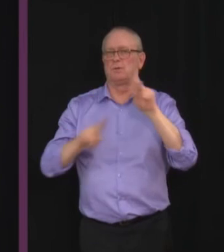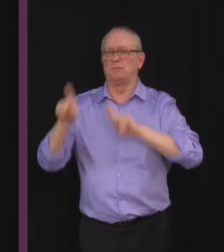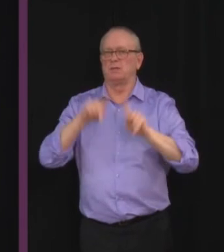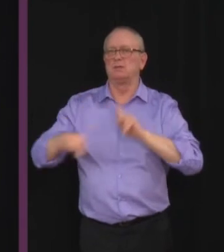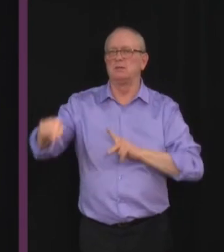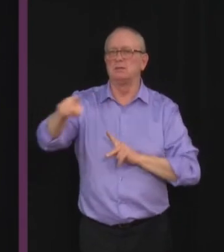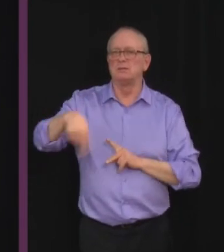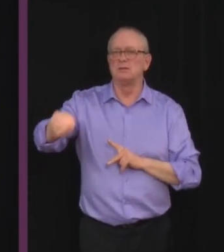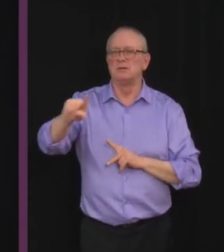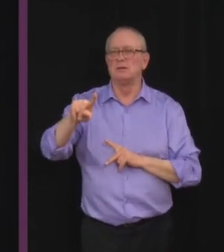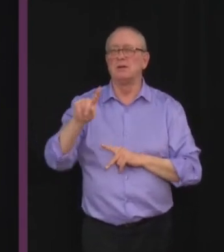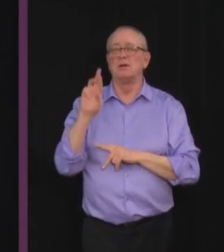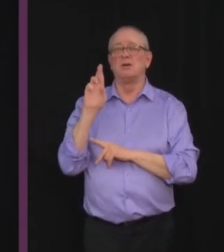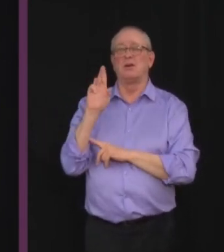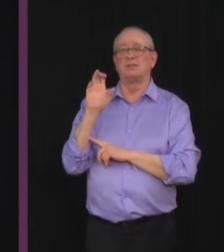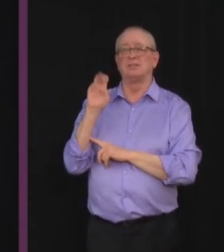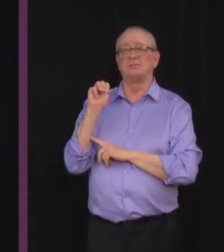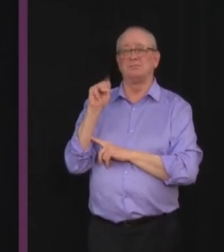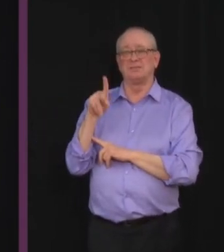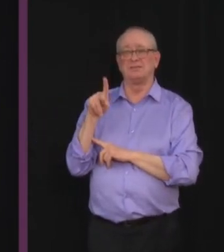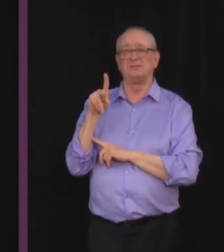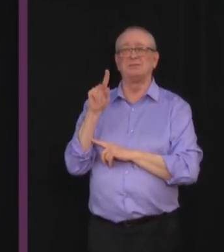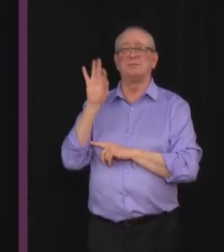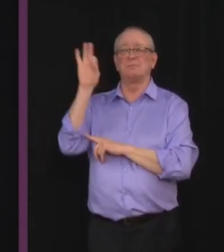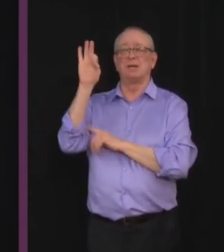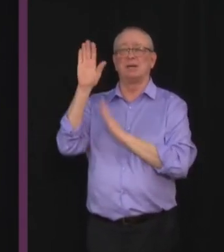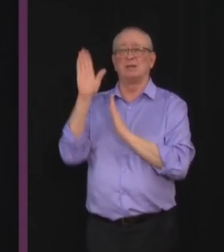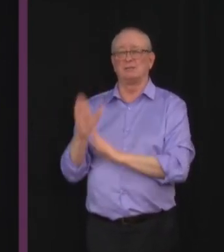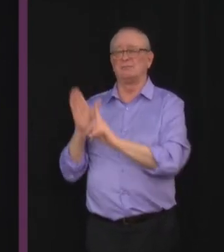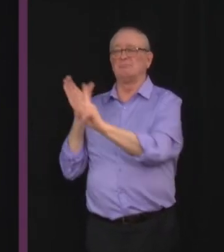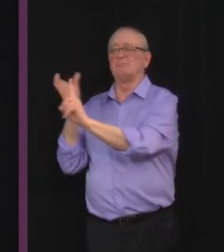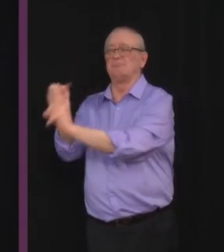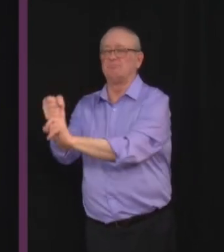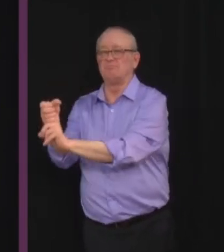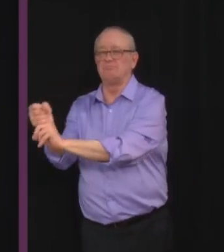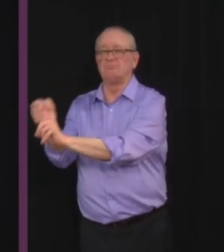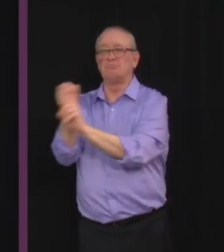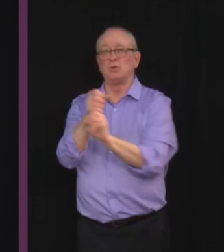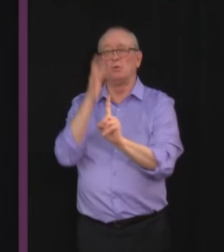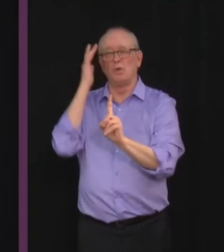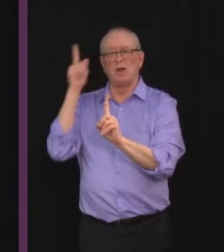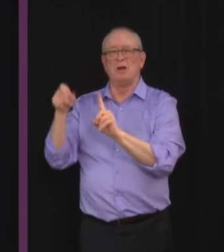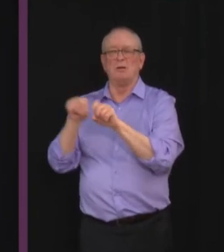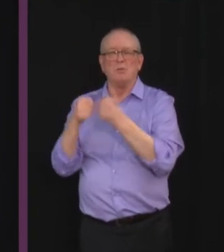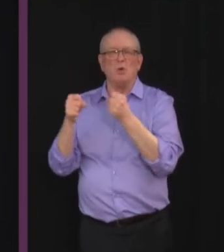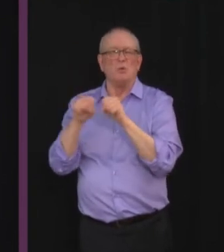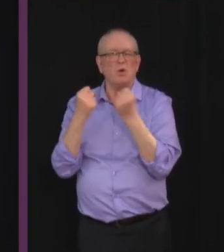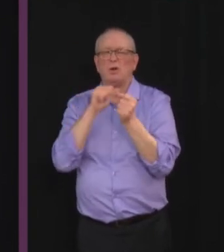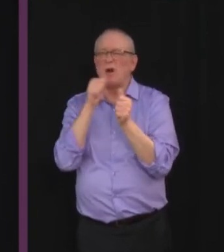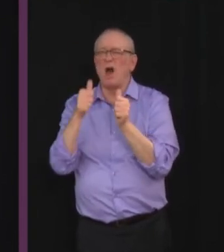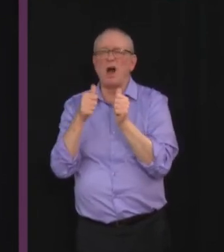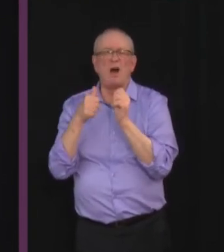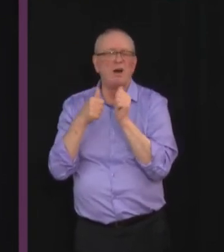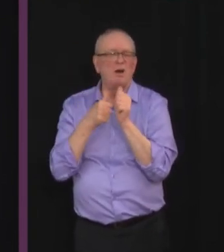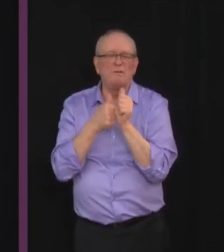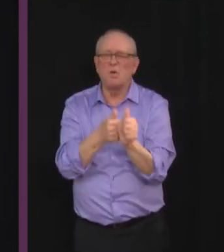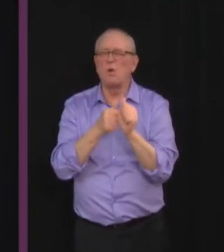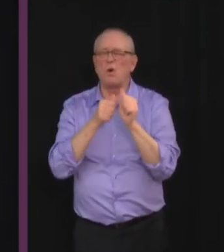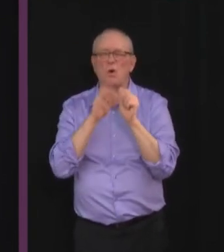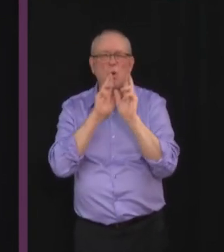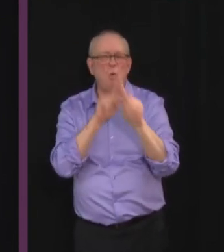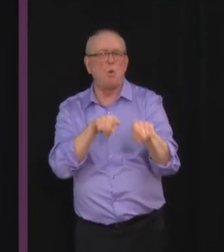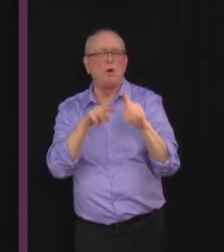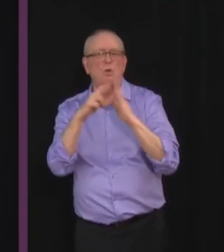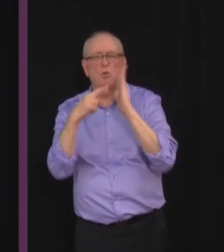decided to take the pastor into custody as a result of repeated violations of public health orders. The pastor was scheduled